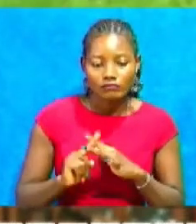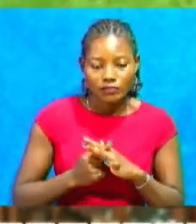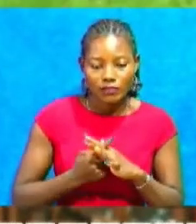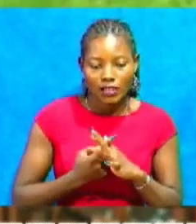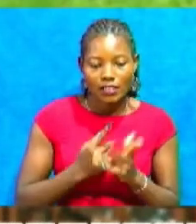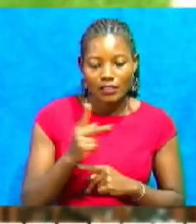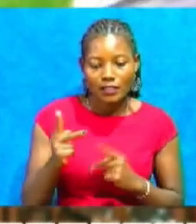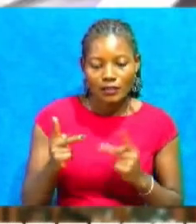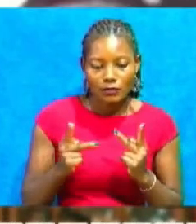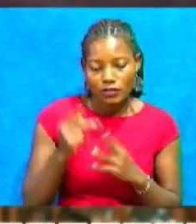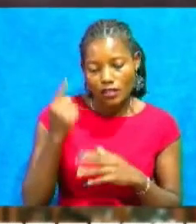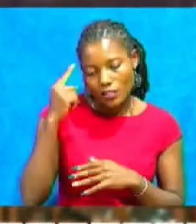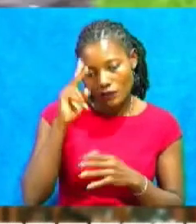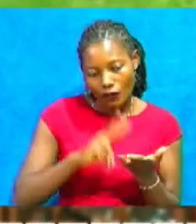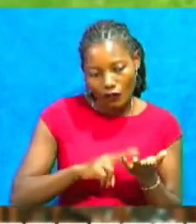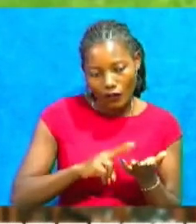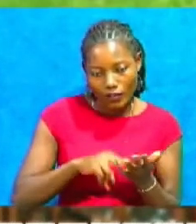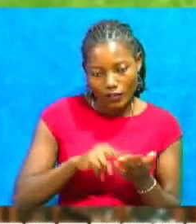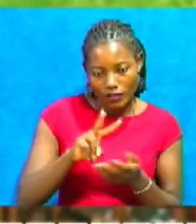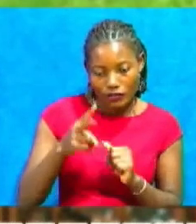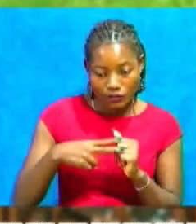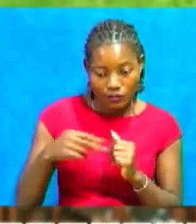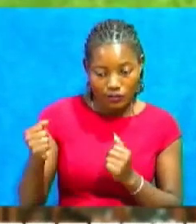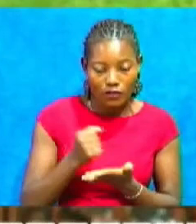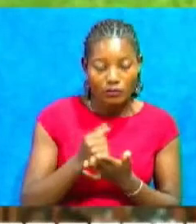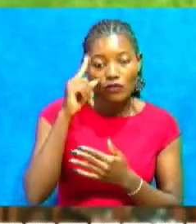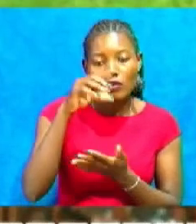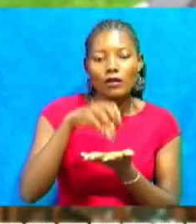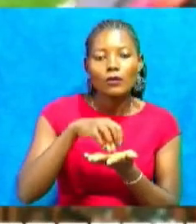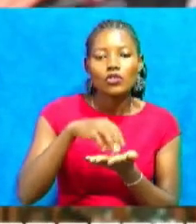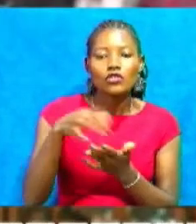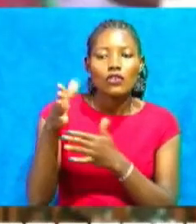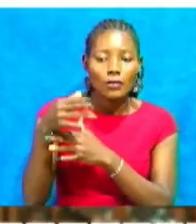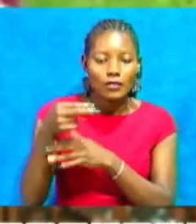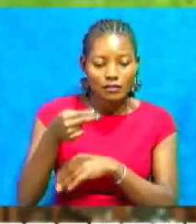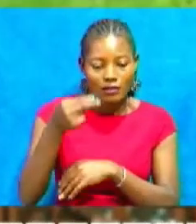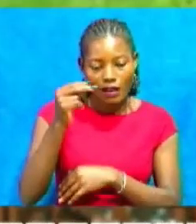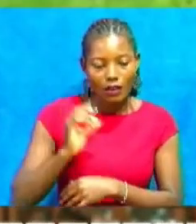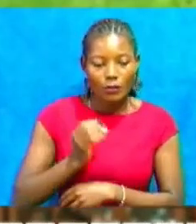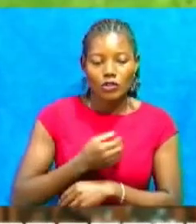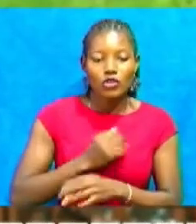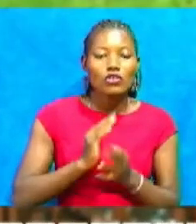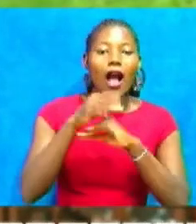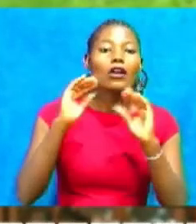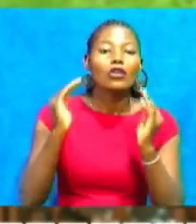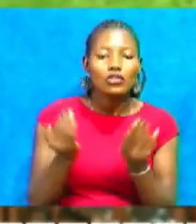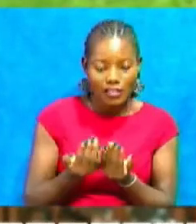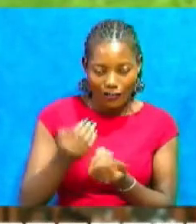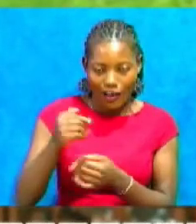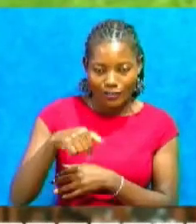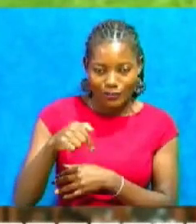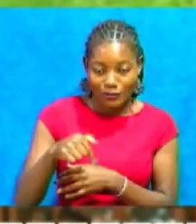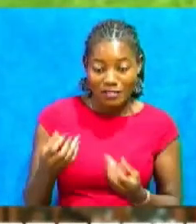process of vetting the 27 appointees or nominees for the position of ambassadors and high commissioners across the world. Today being